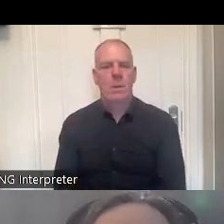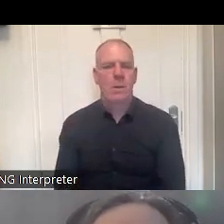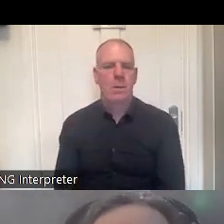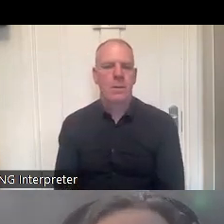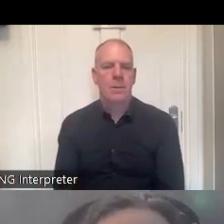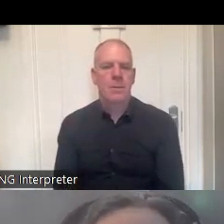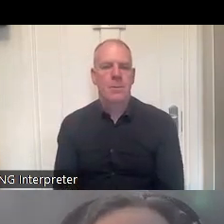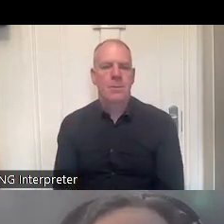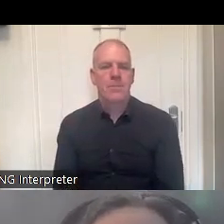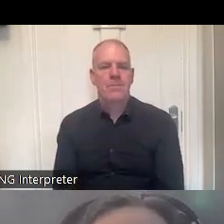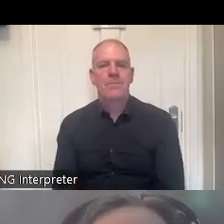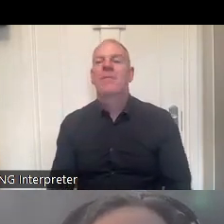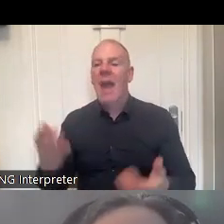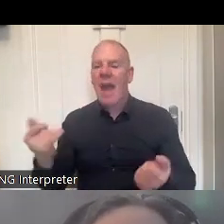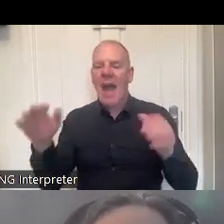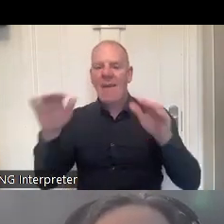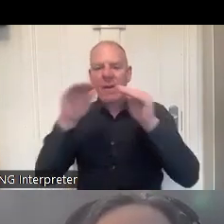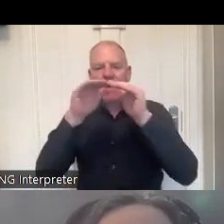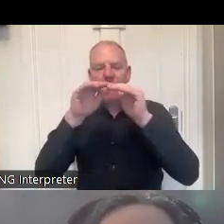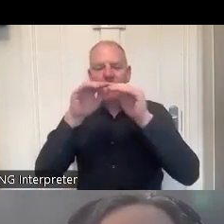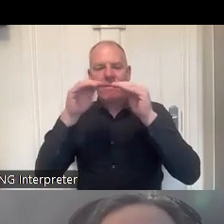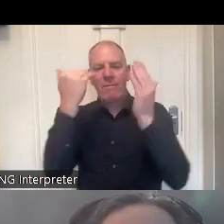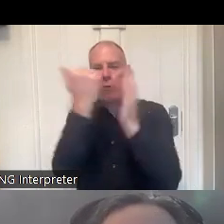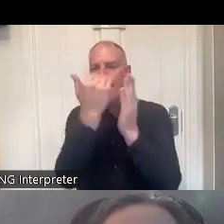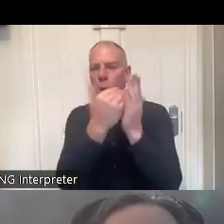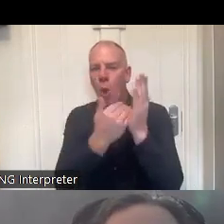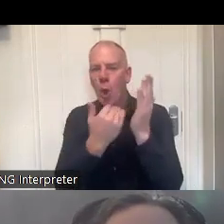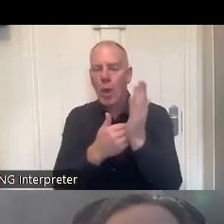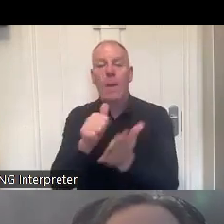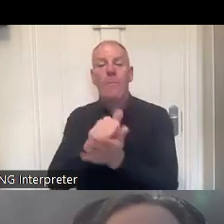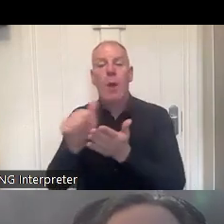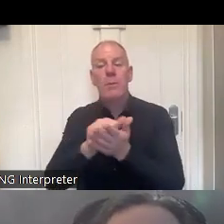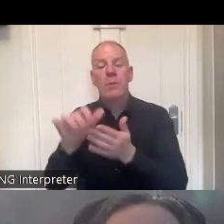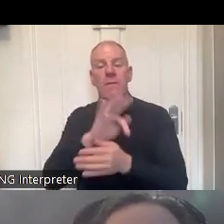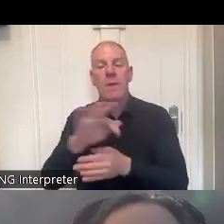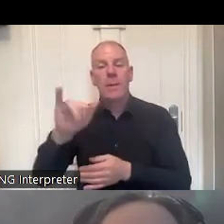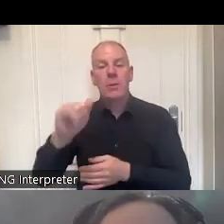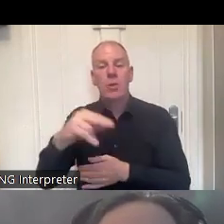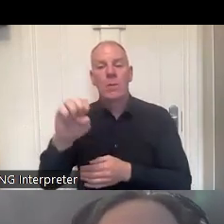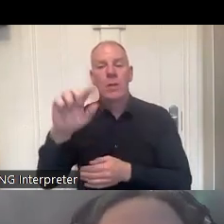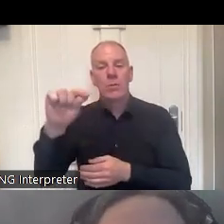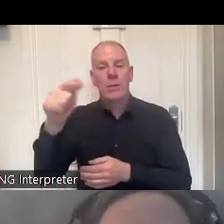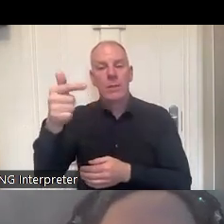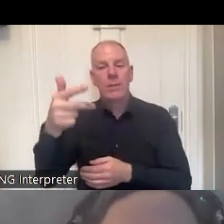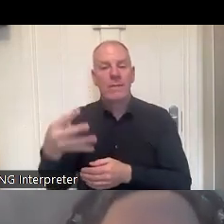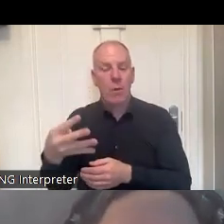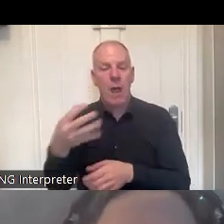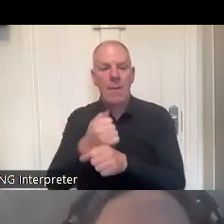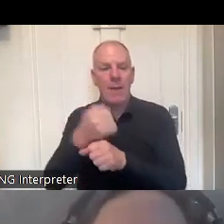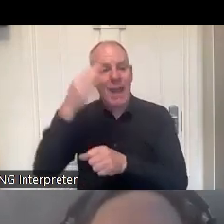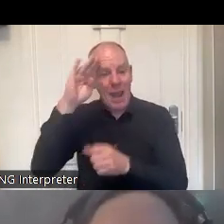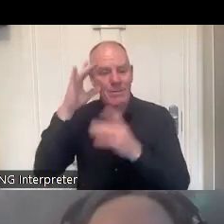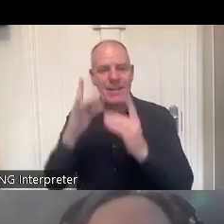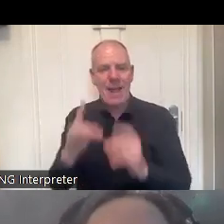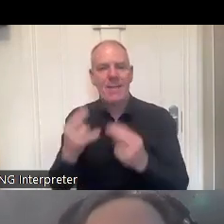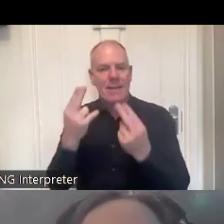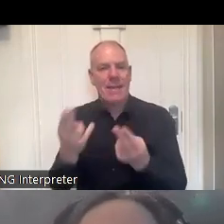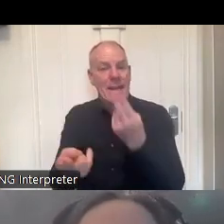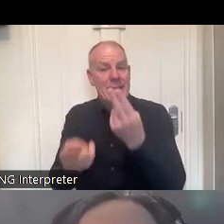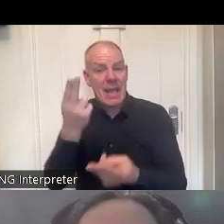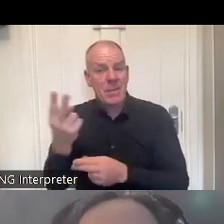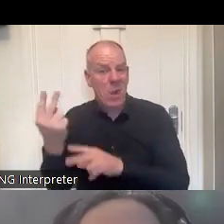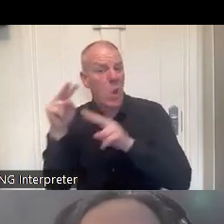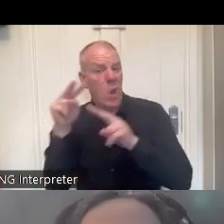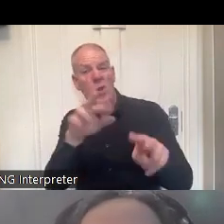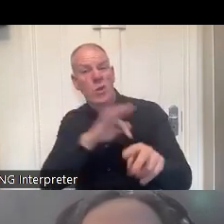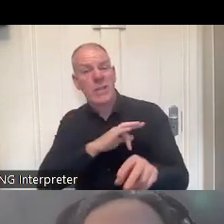is a framework which has been developed, published June 2024 for Ireland for health needs assessment. You can look at that if you want to. There